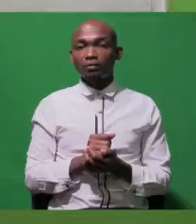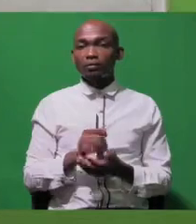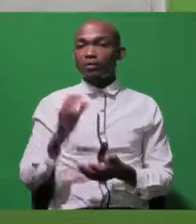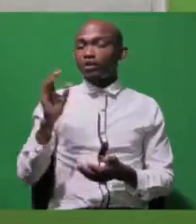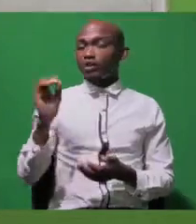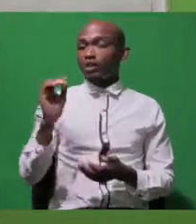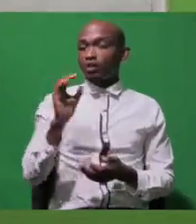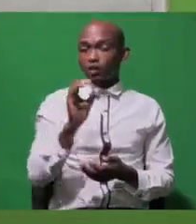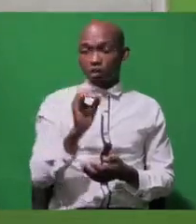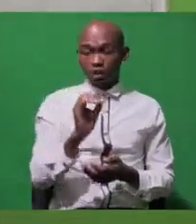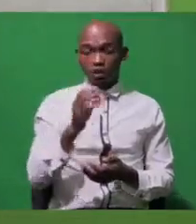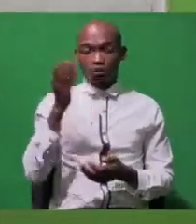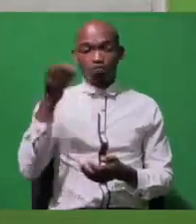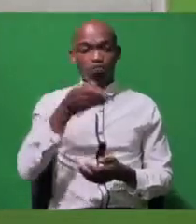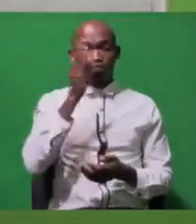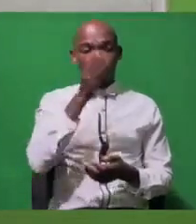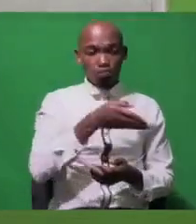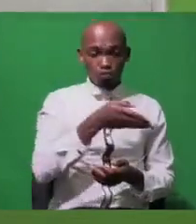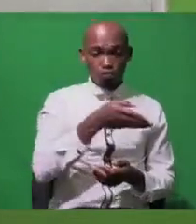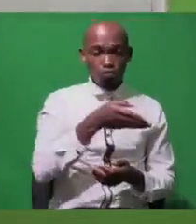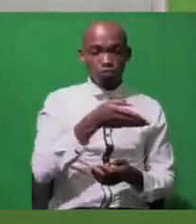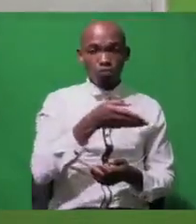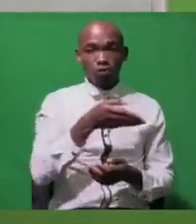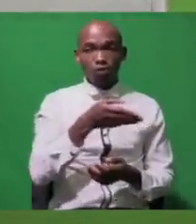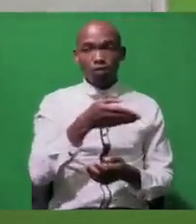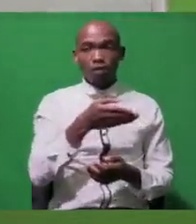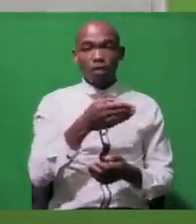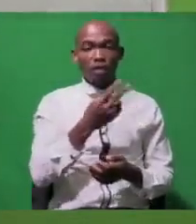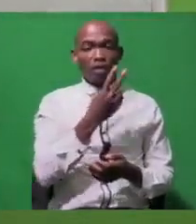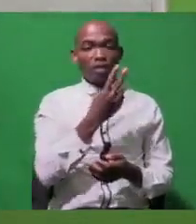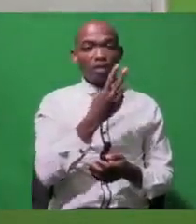35 times 15, you got